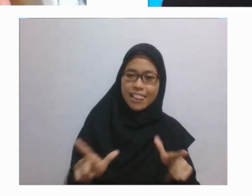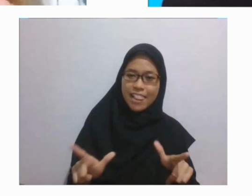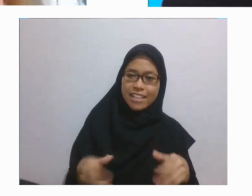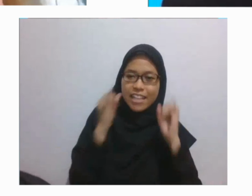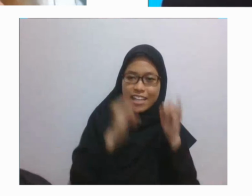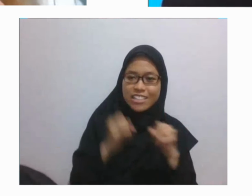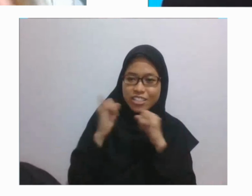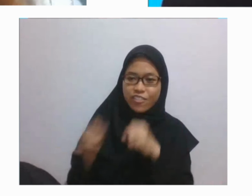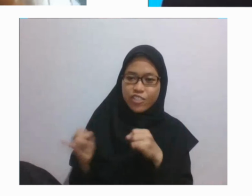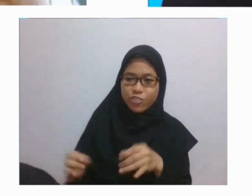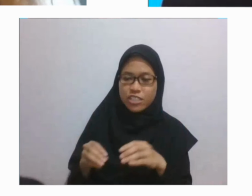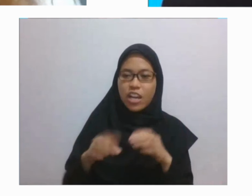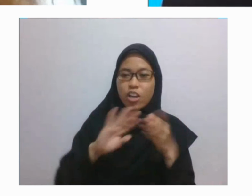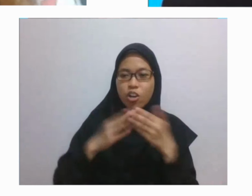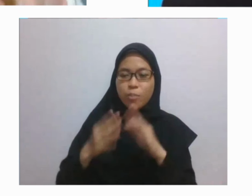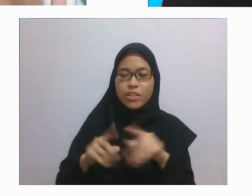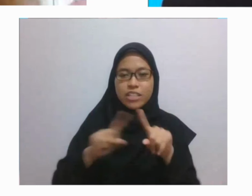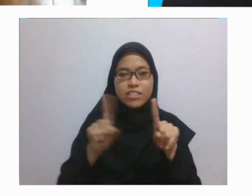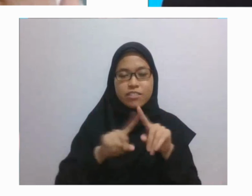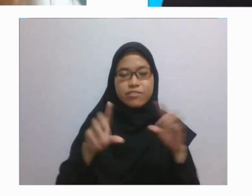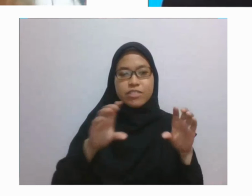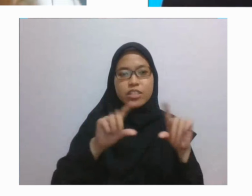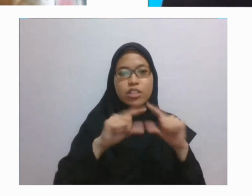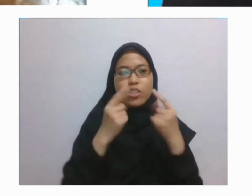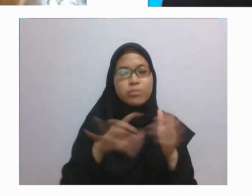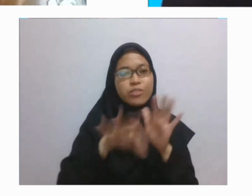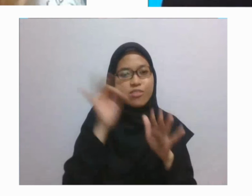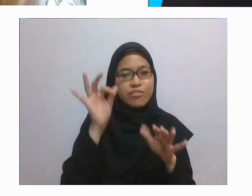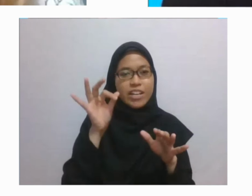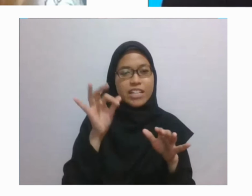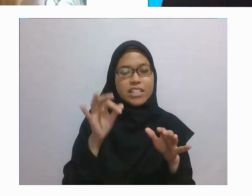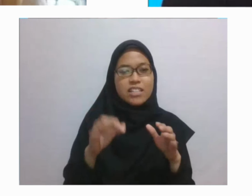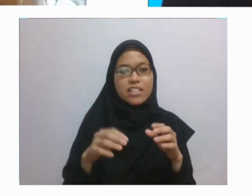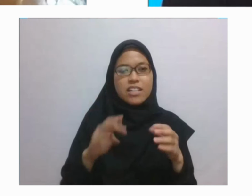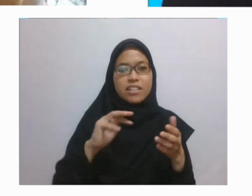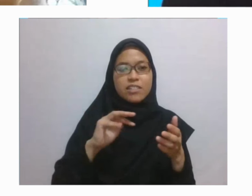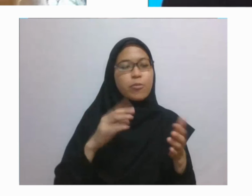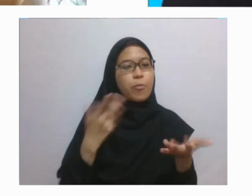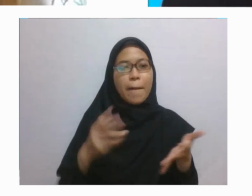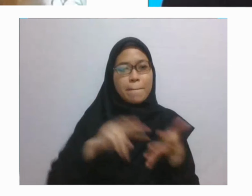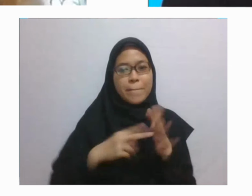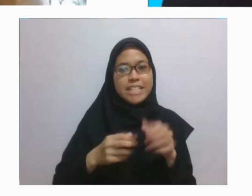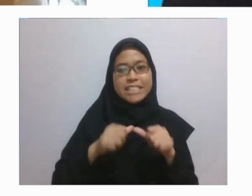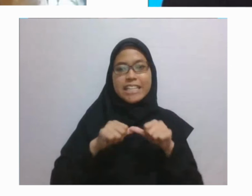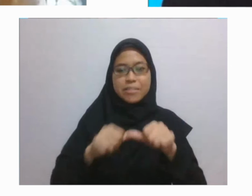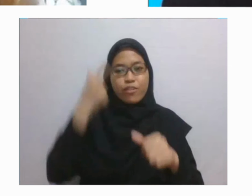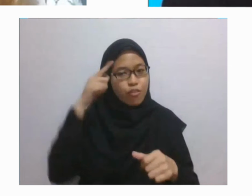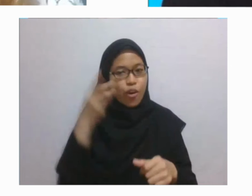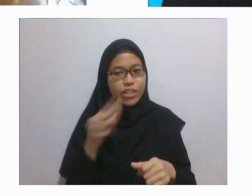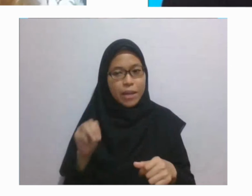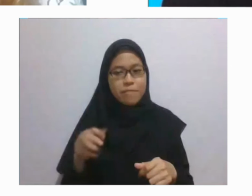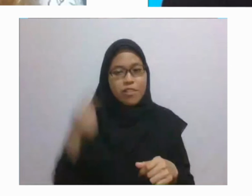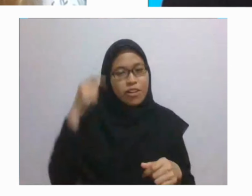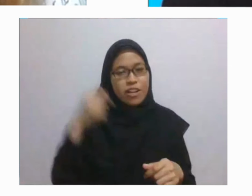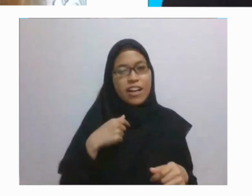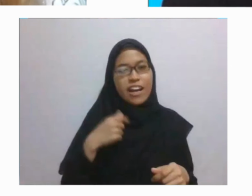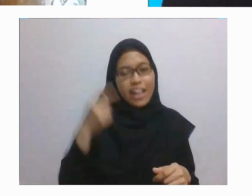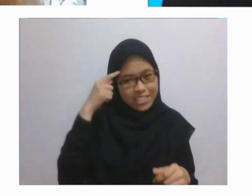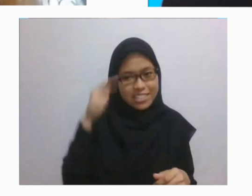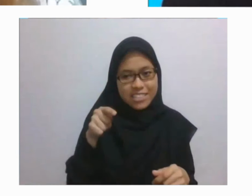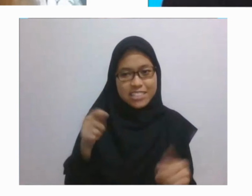individuals and communities and different groups find the things which mean sustainability for them. And here I do think nature-based solutions can be